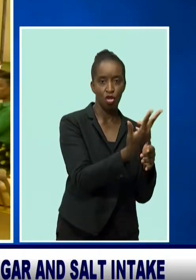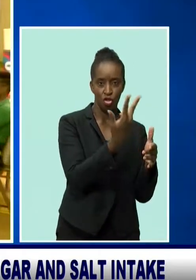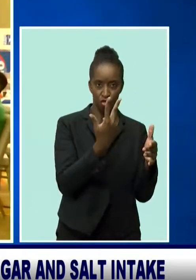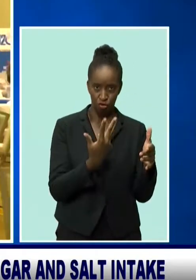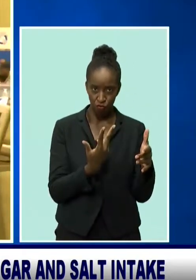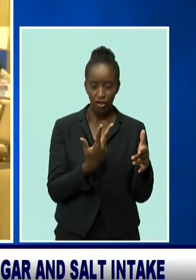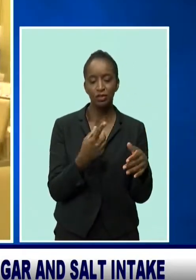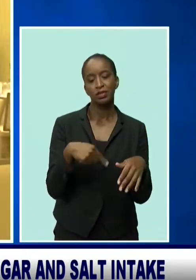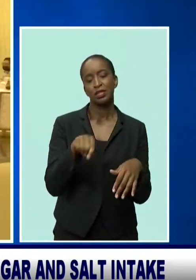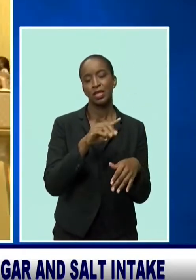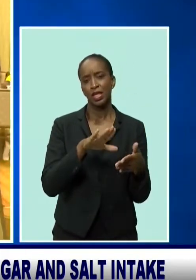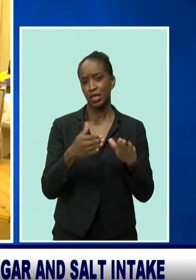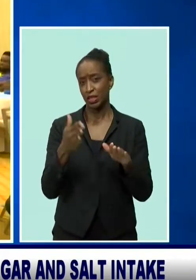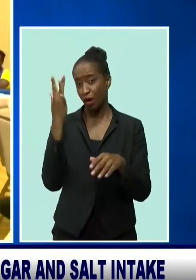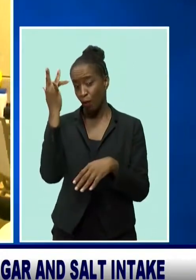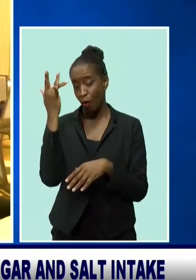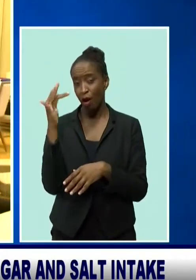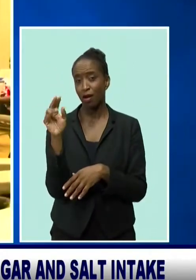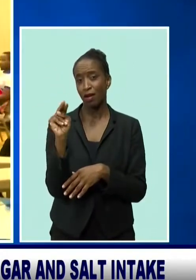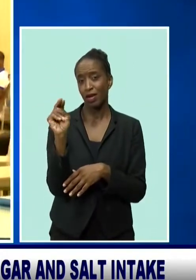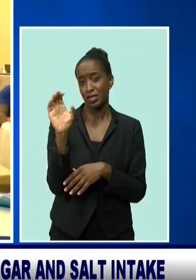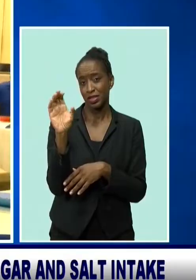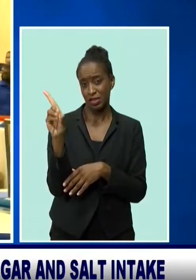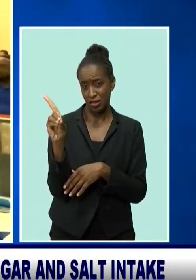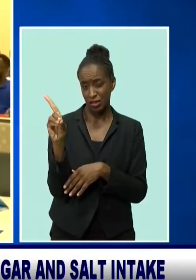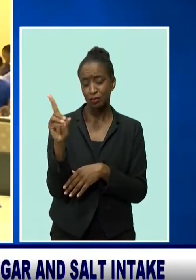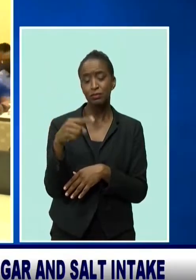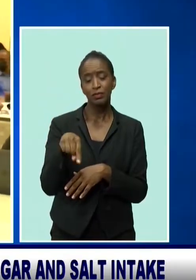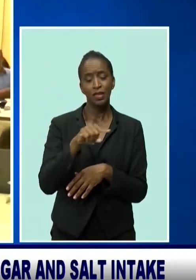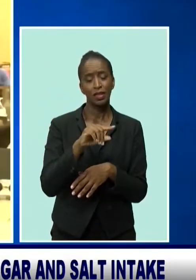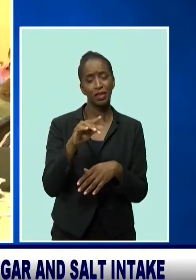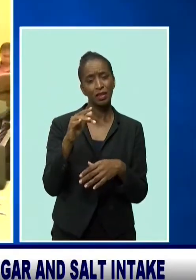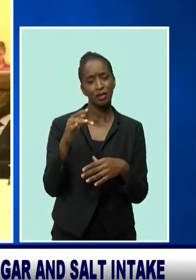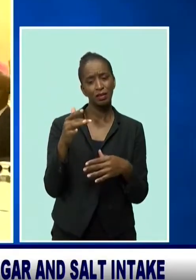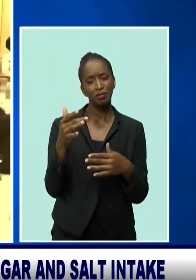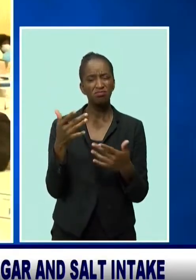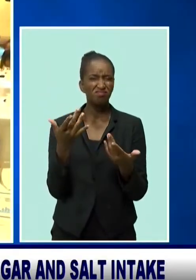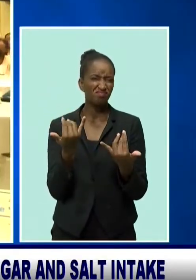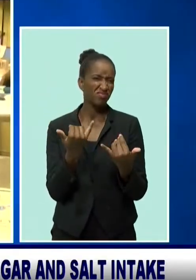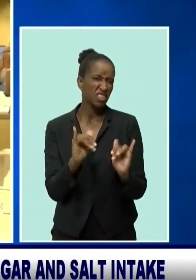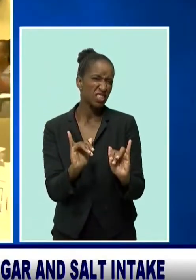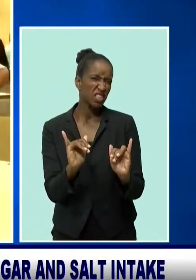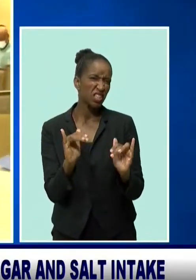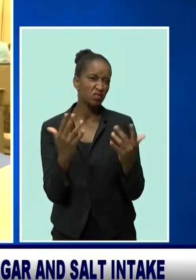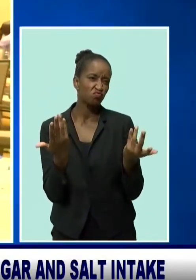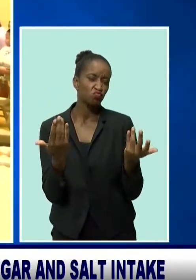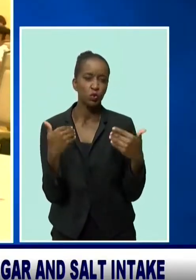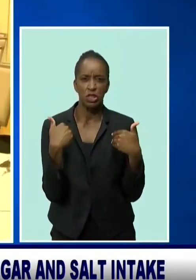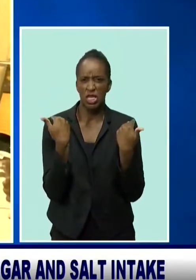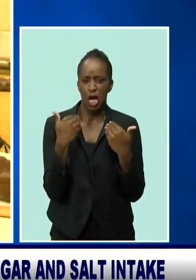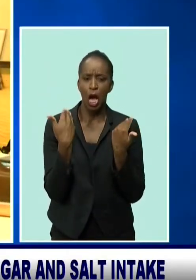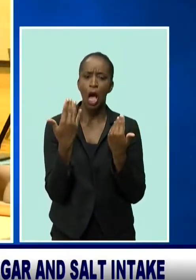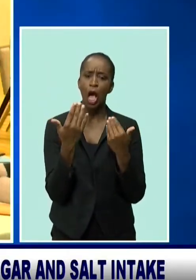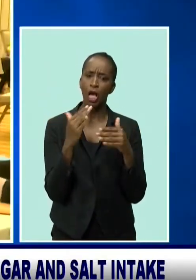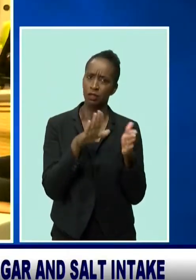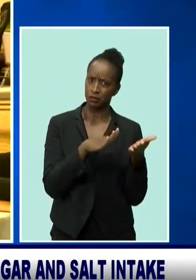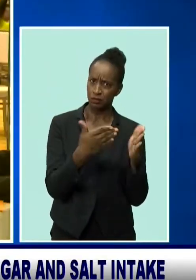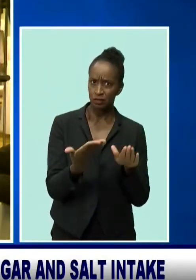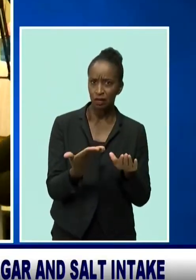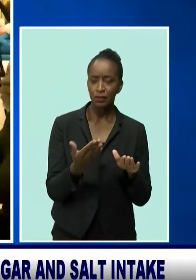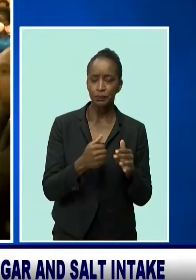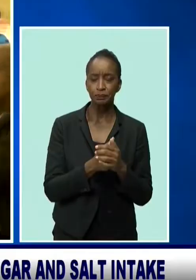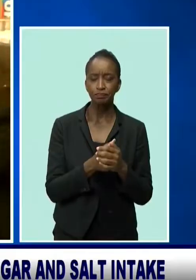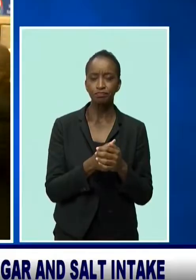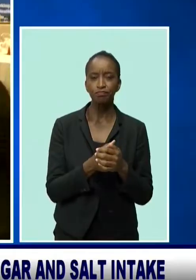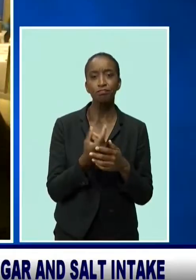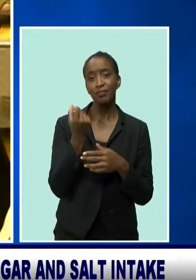of those deaths are premature. That means in the age group from 30 to 70 years old. The trend in Barbados